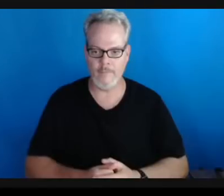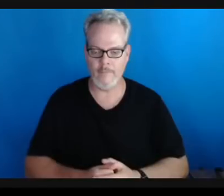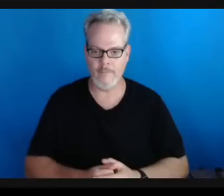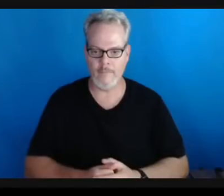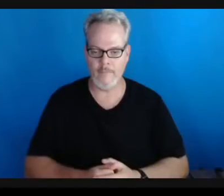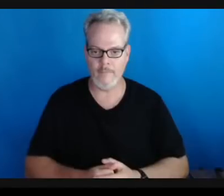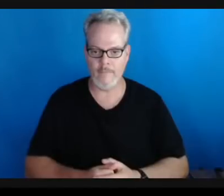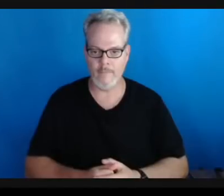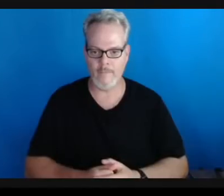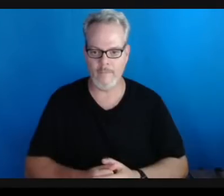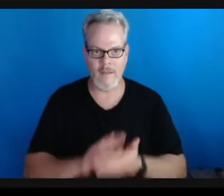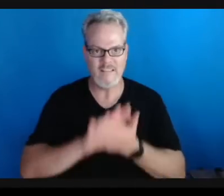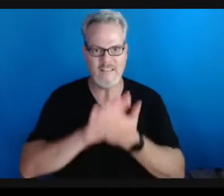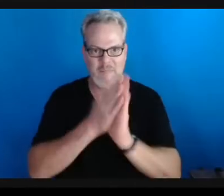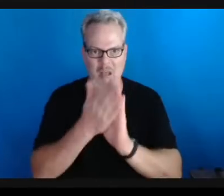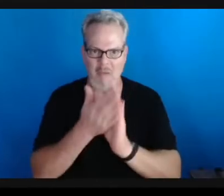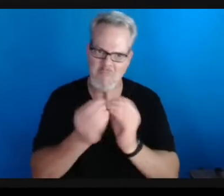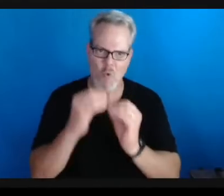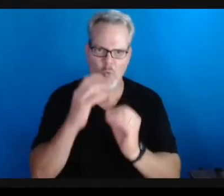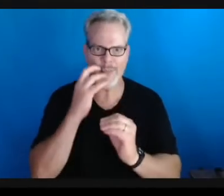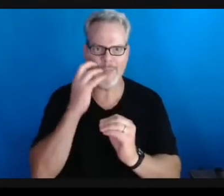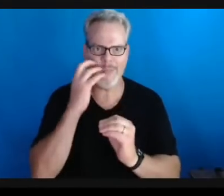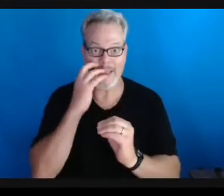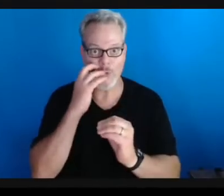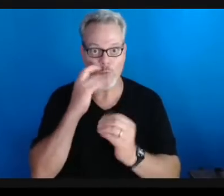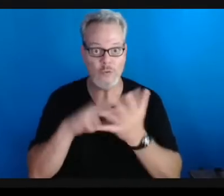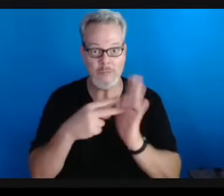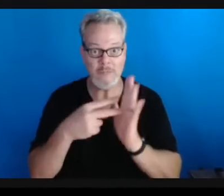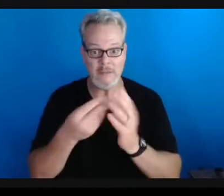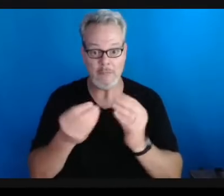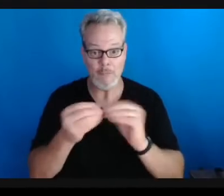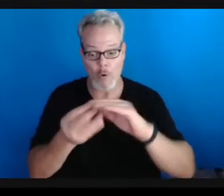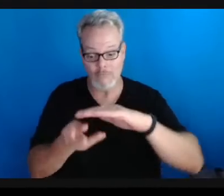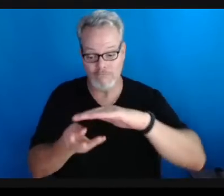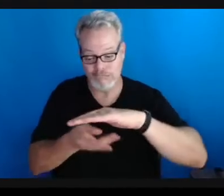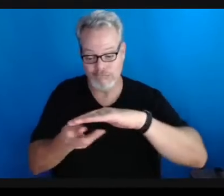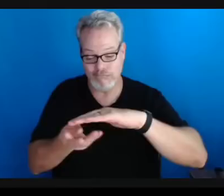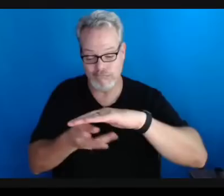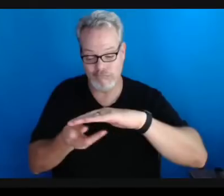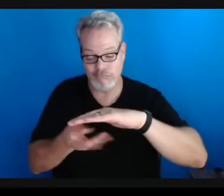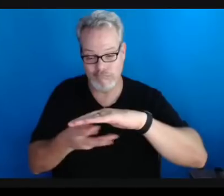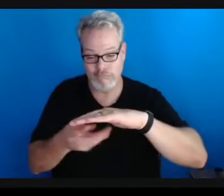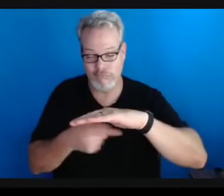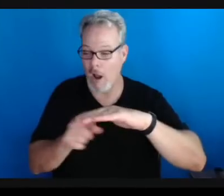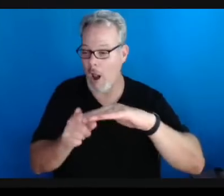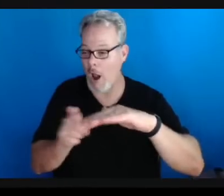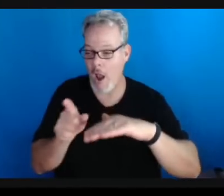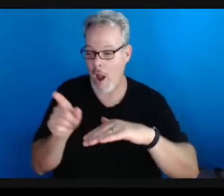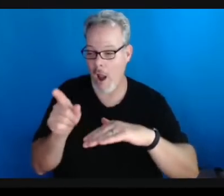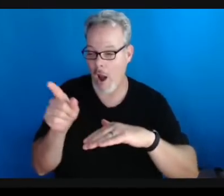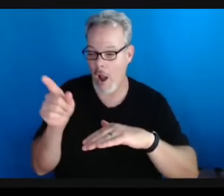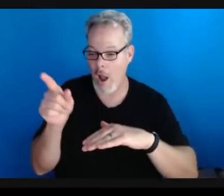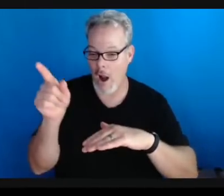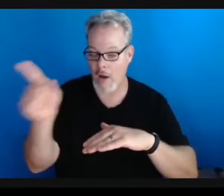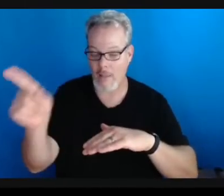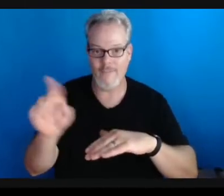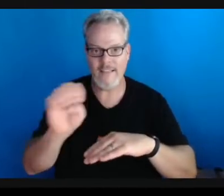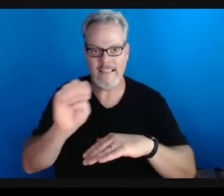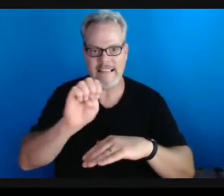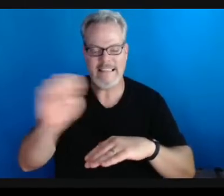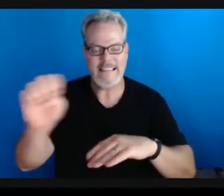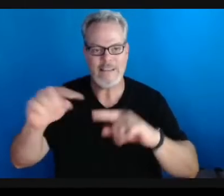So it's getting thick enough that perhaps you can have injection all the way to this eastern edge of it, where you really can